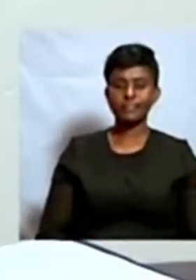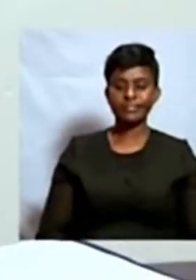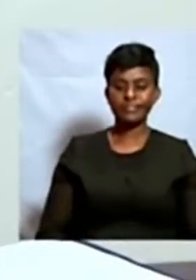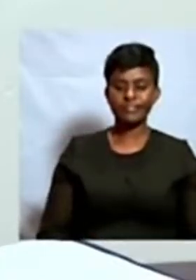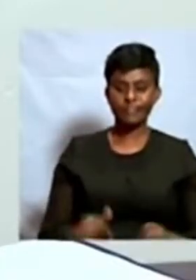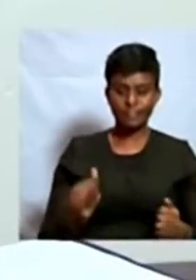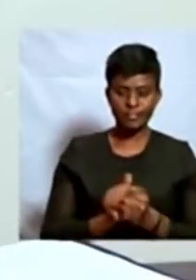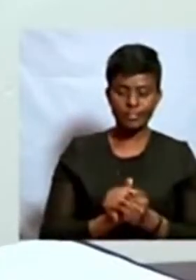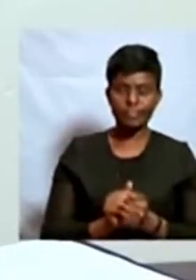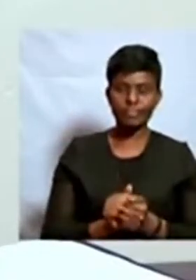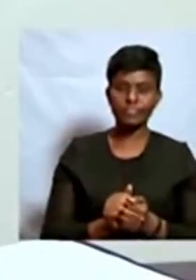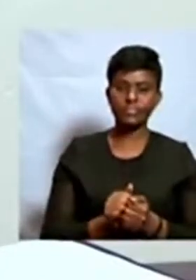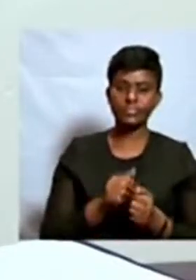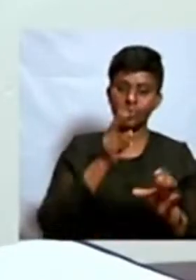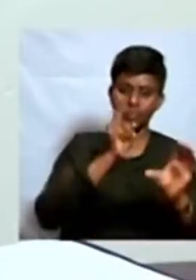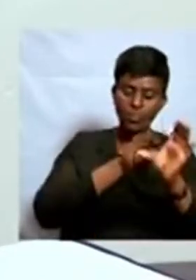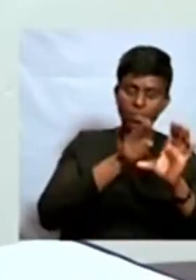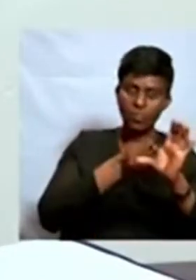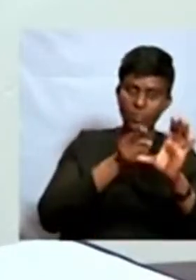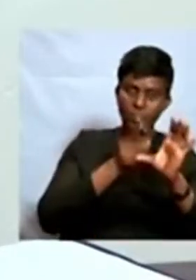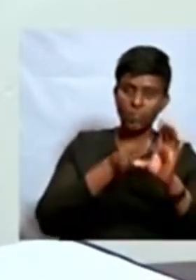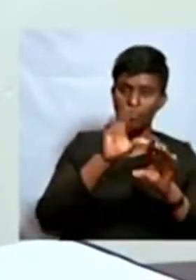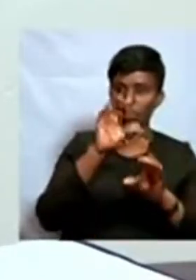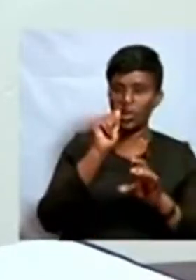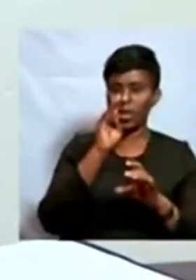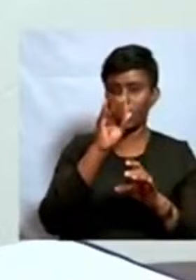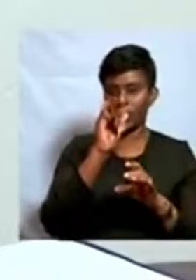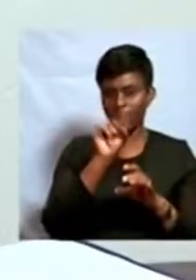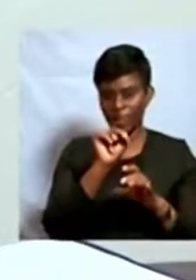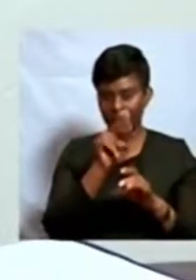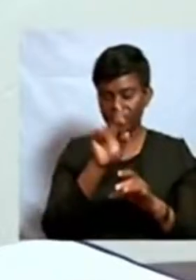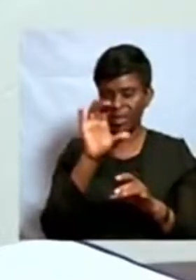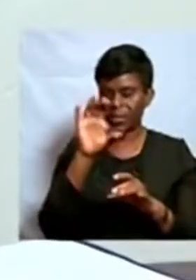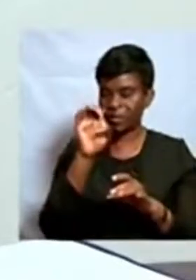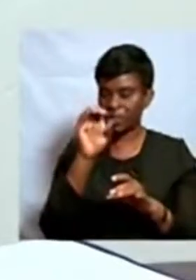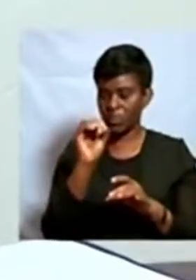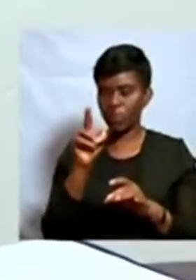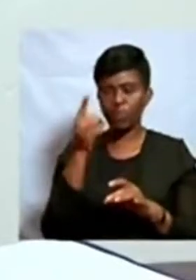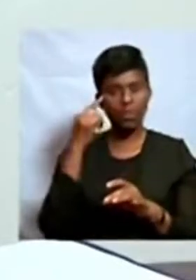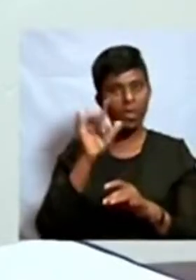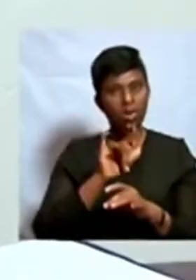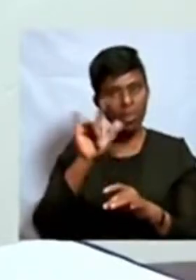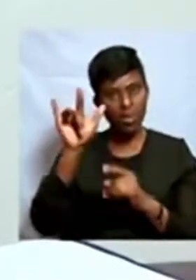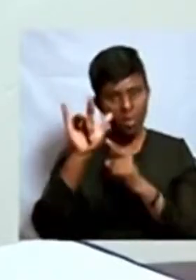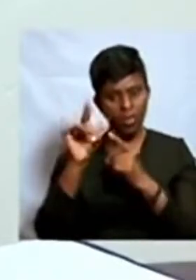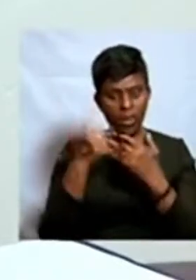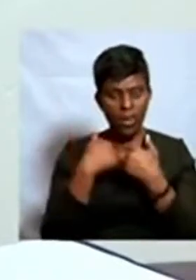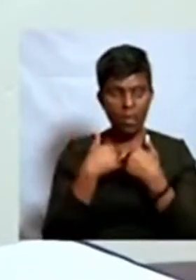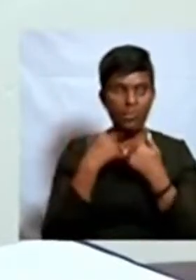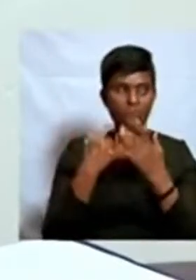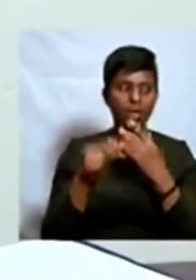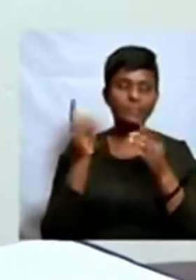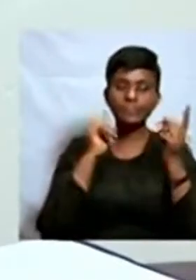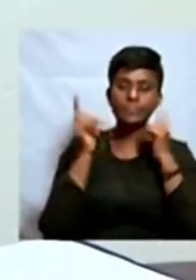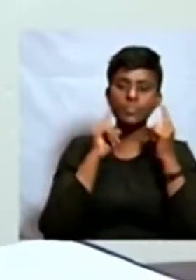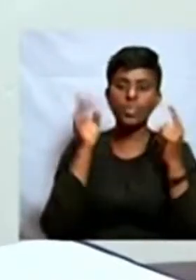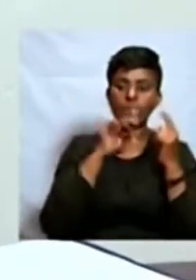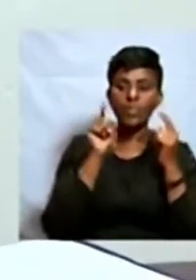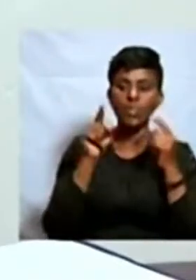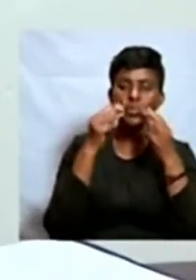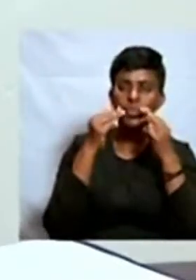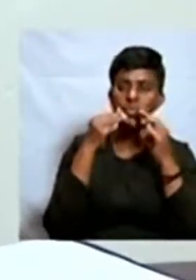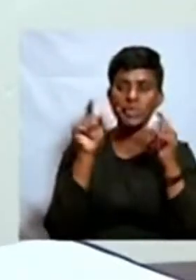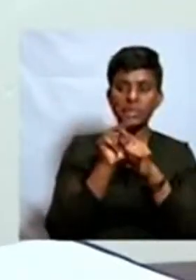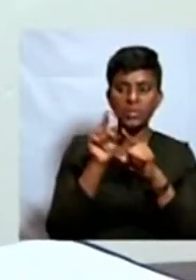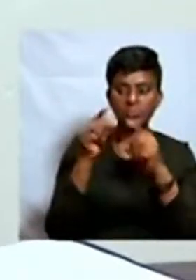of the look and feel of the cabin crew, I think the CEO of the airline has heard that message.